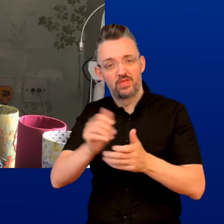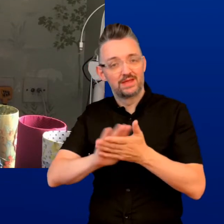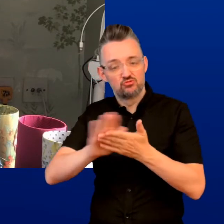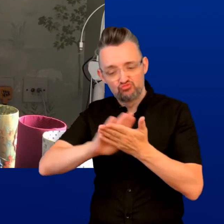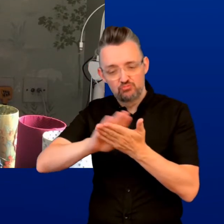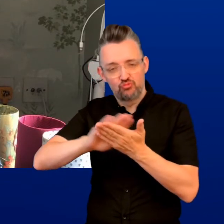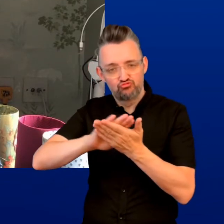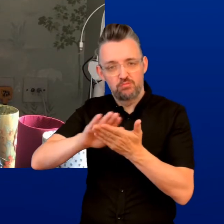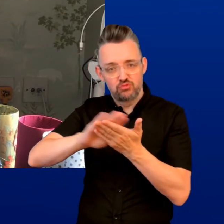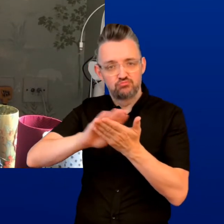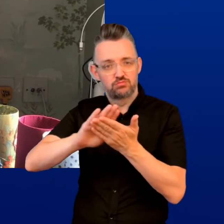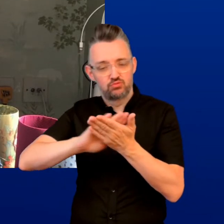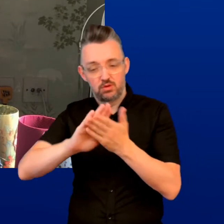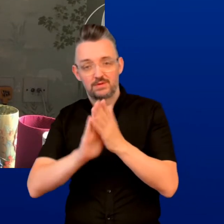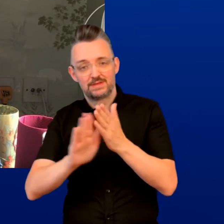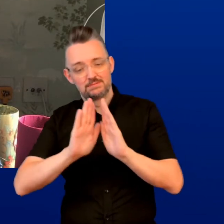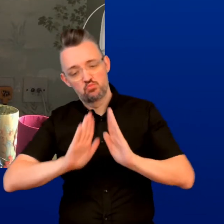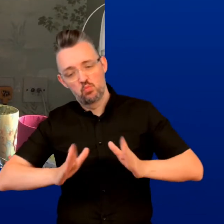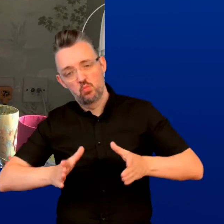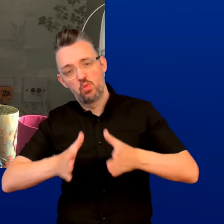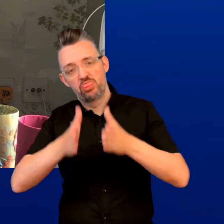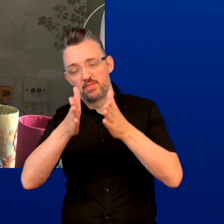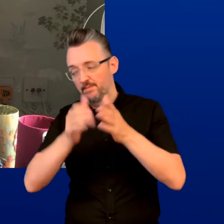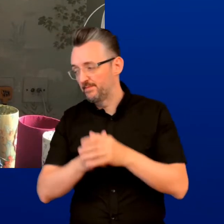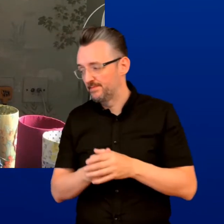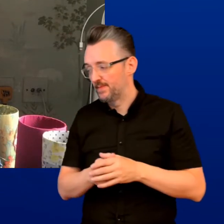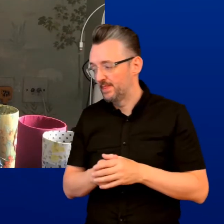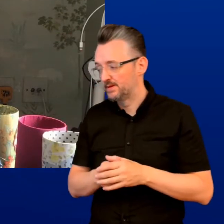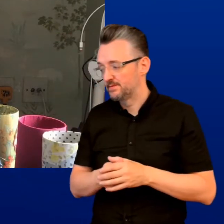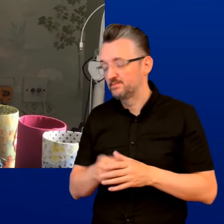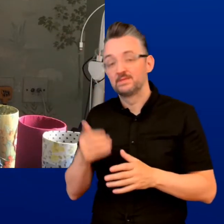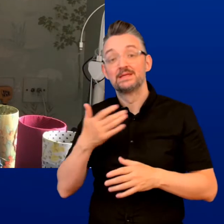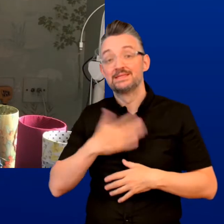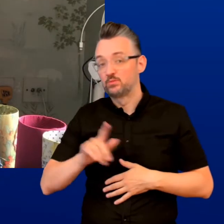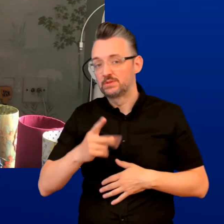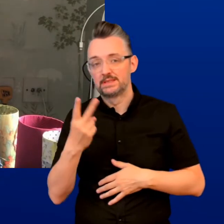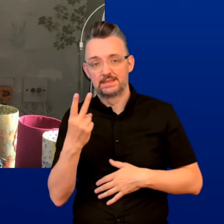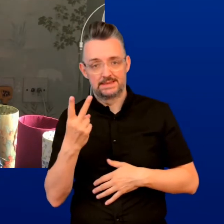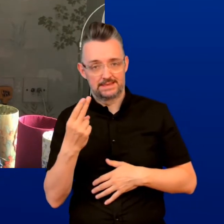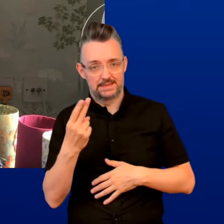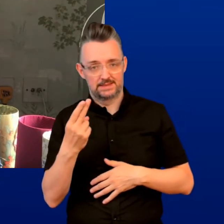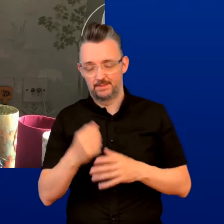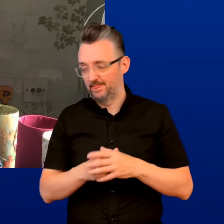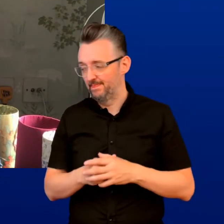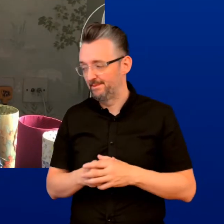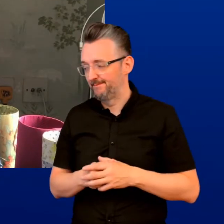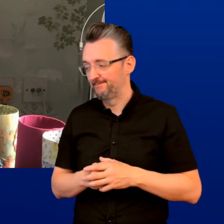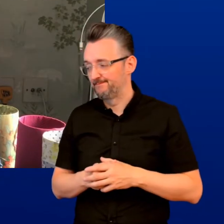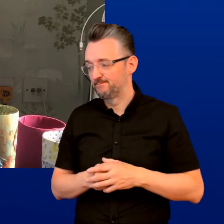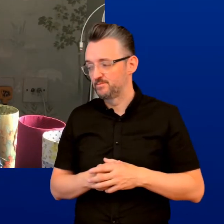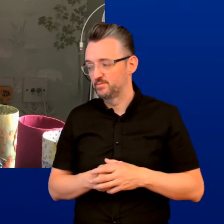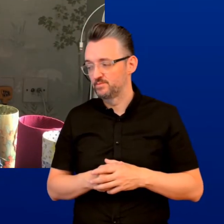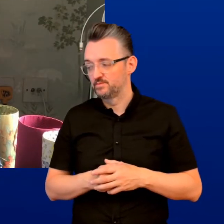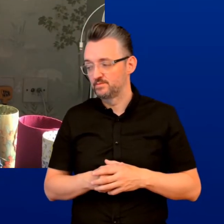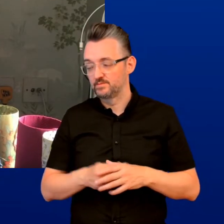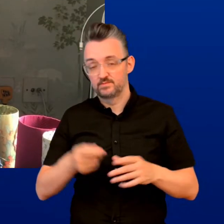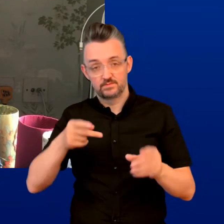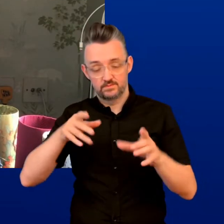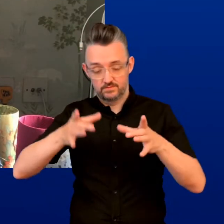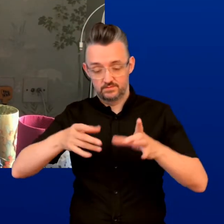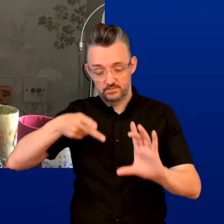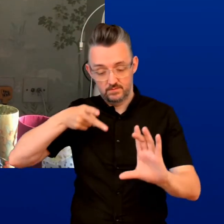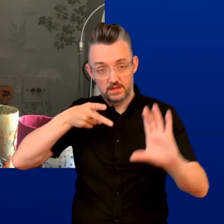keep rubbing it round. Then you'll need a pair of scissors for the next wee bit. You'll